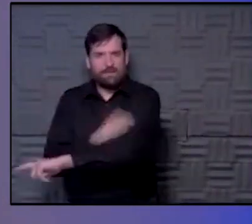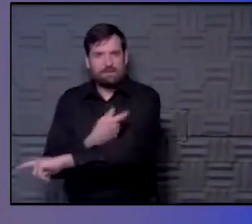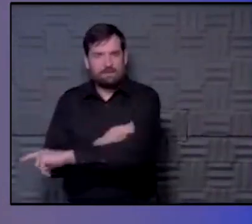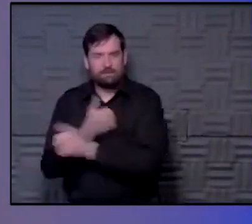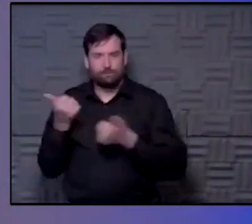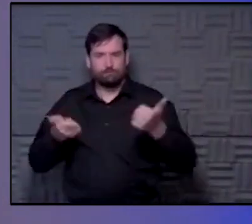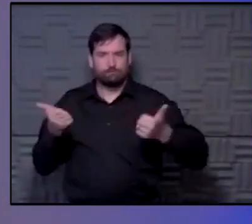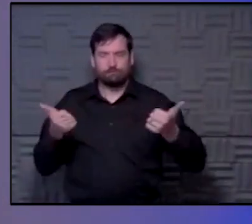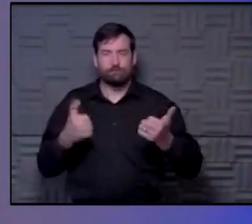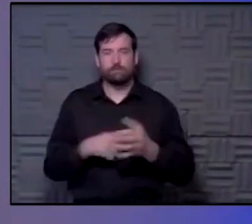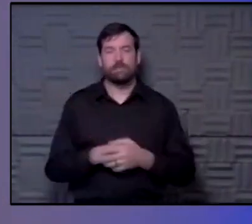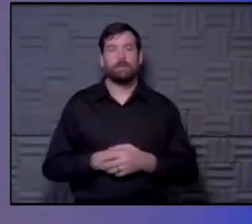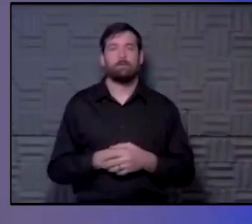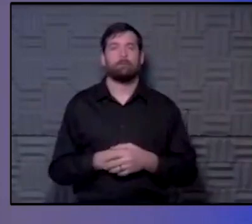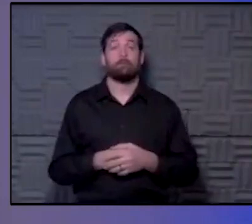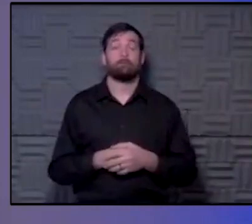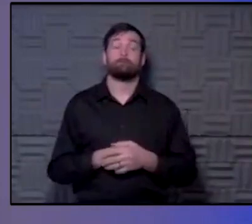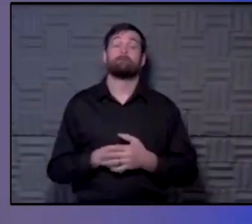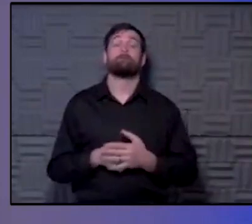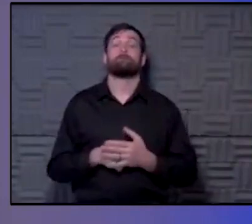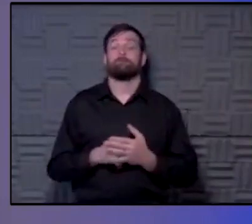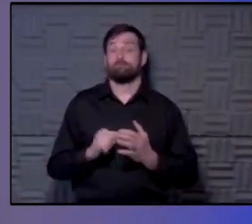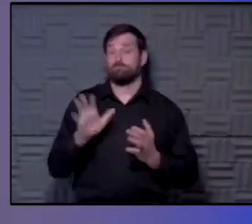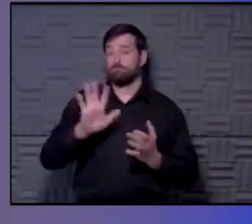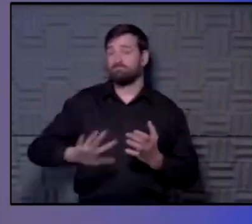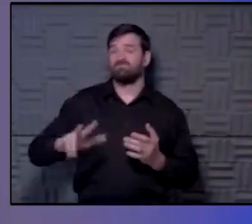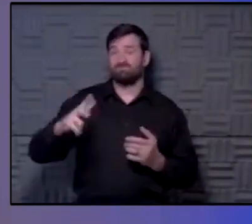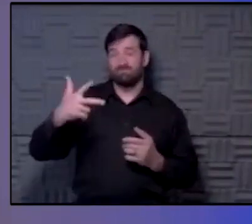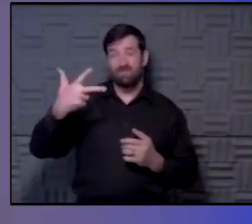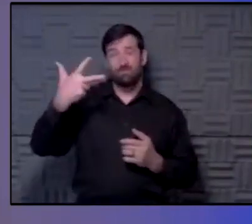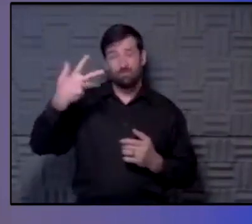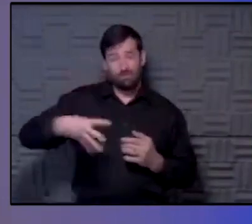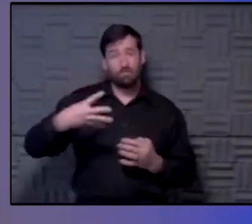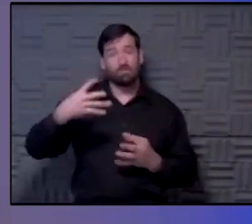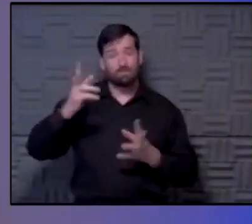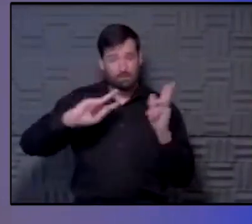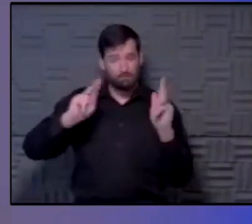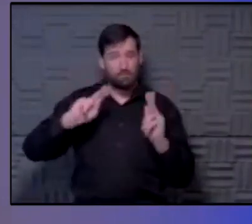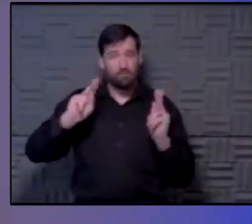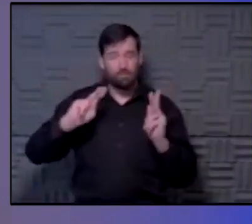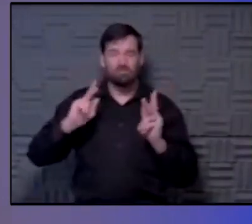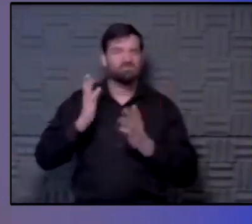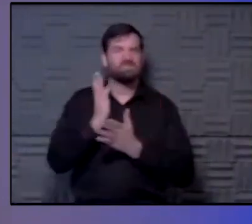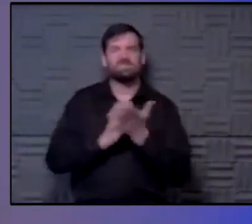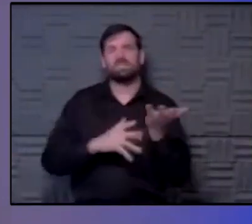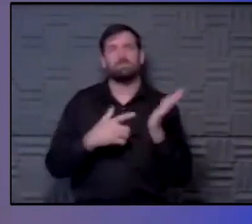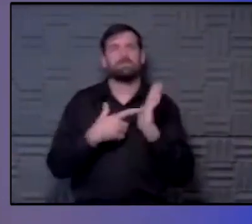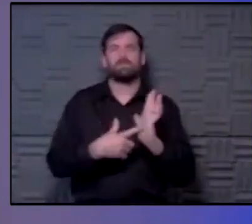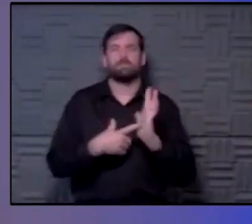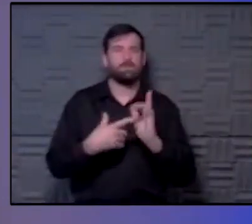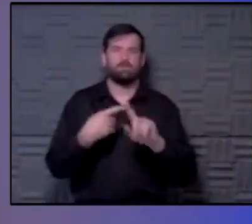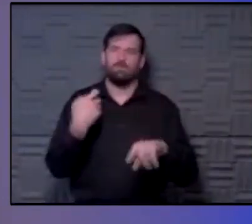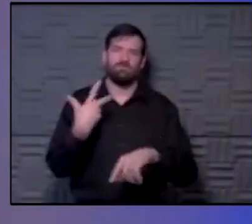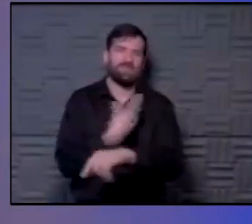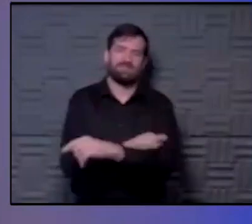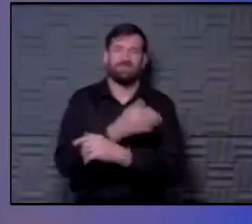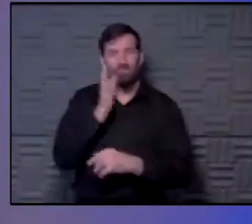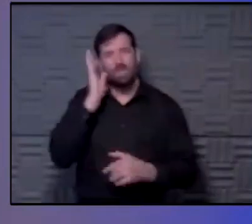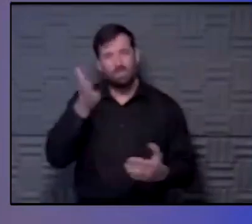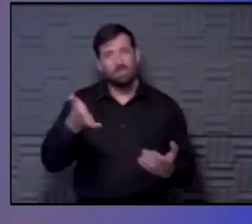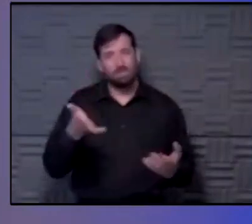COVID? So, but about 3/4 of people are going to have some side effect from this